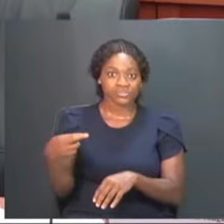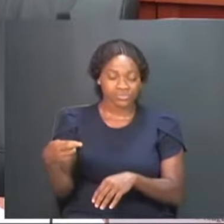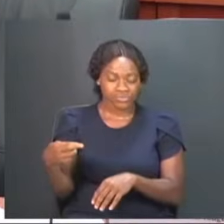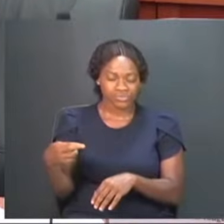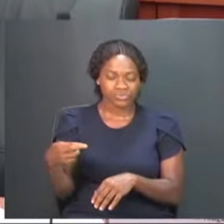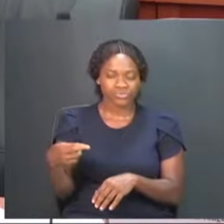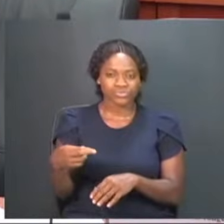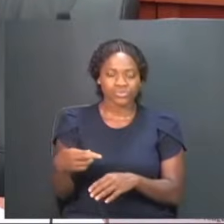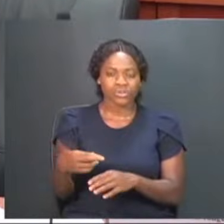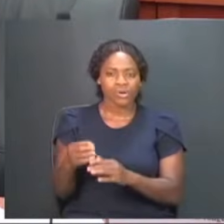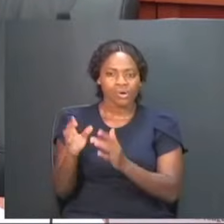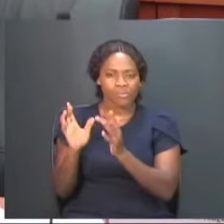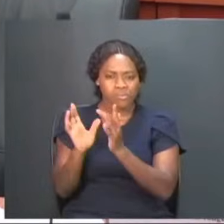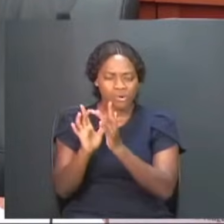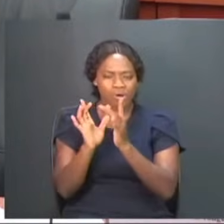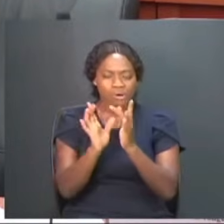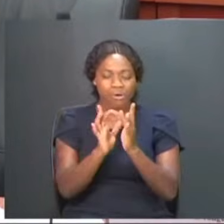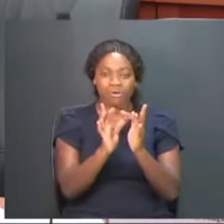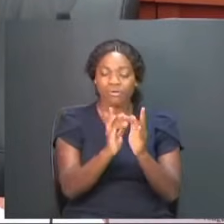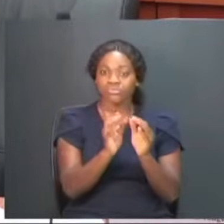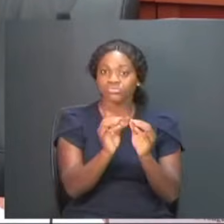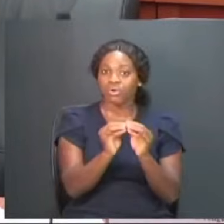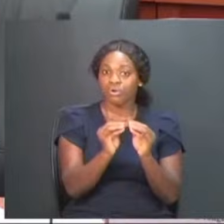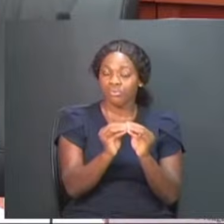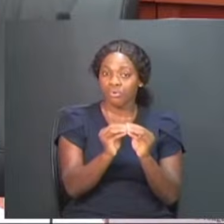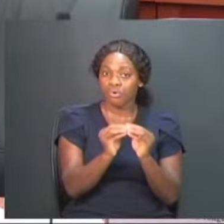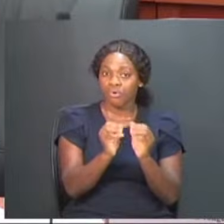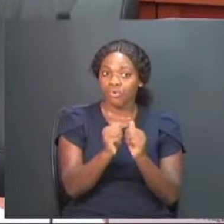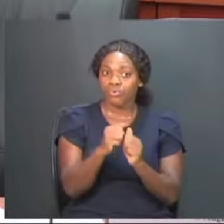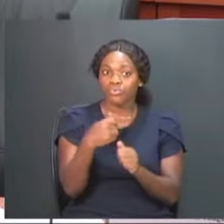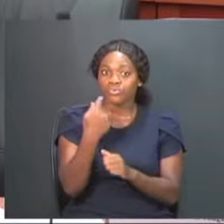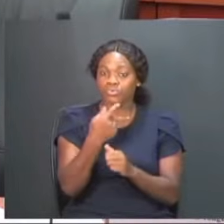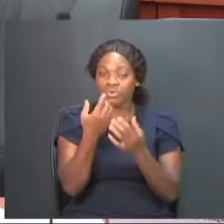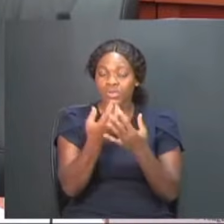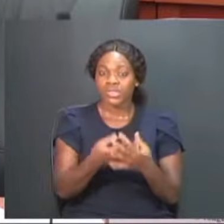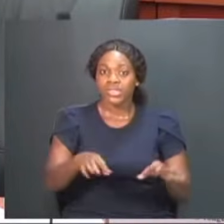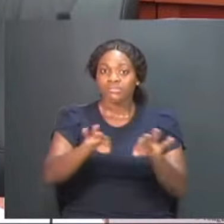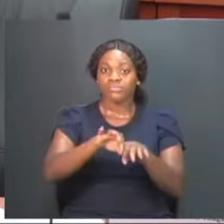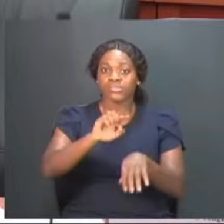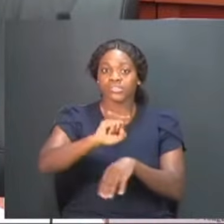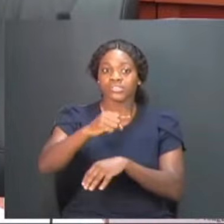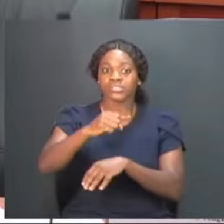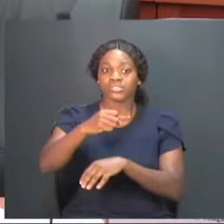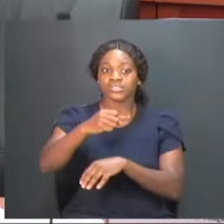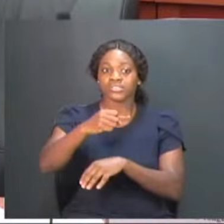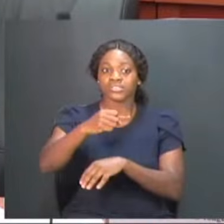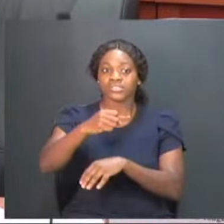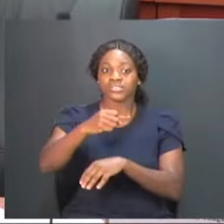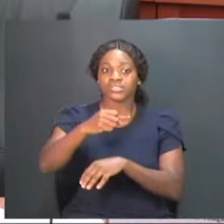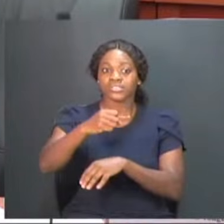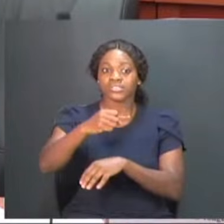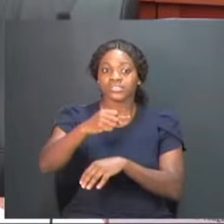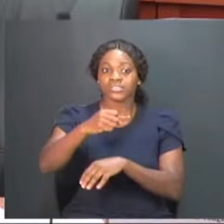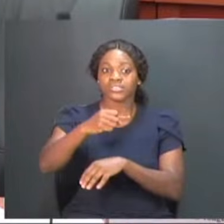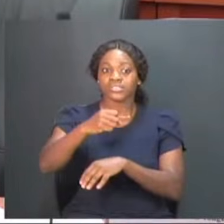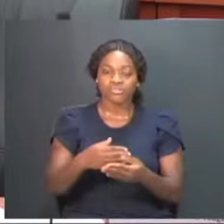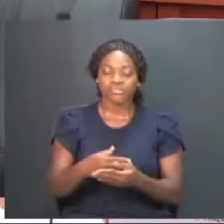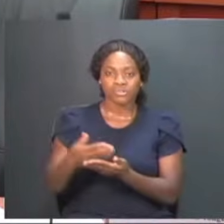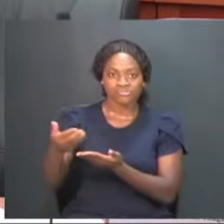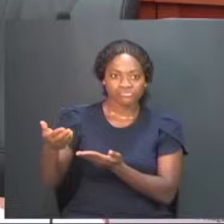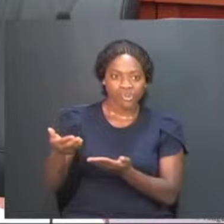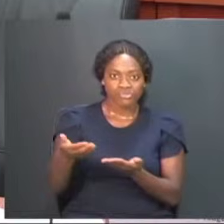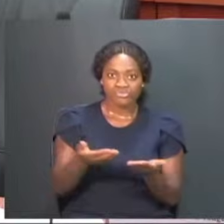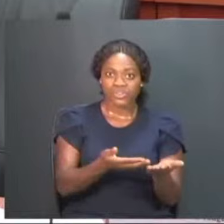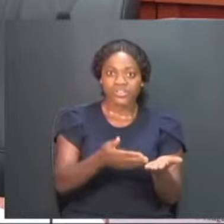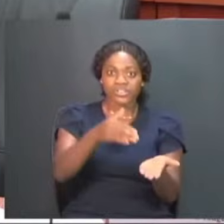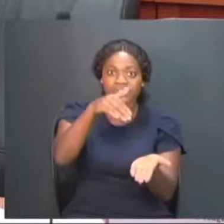further consultations with very relevant stakeholders prior to representing it to